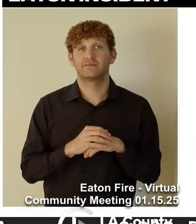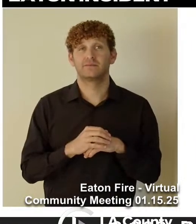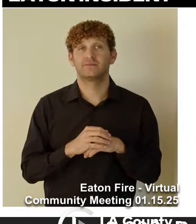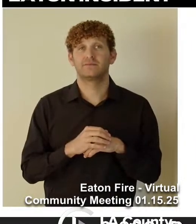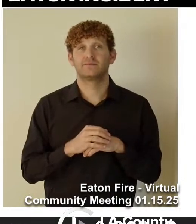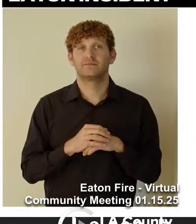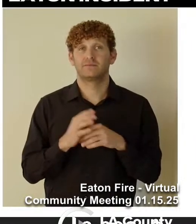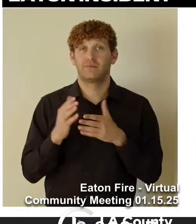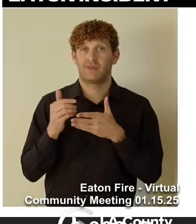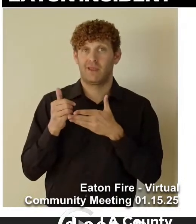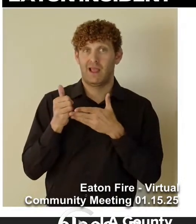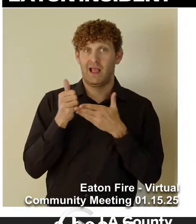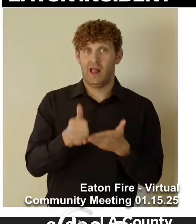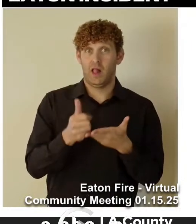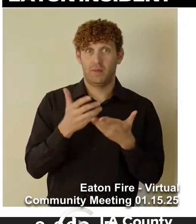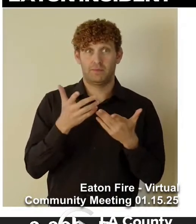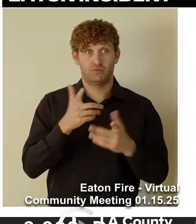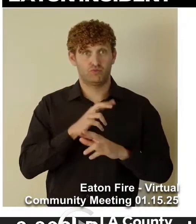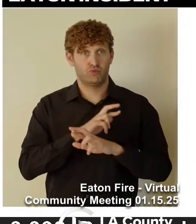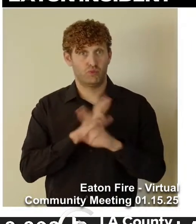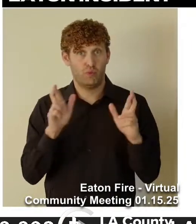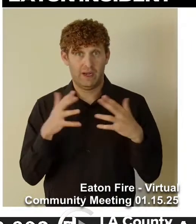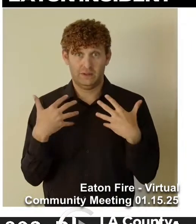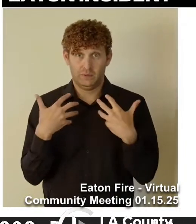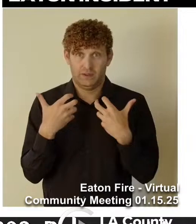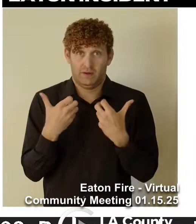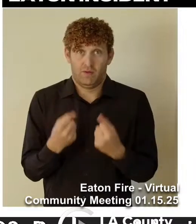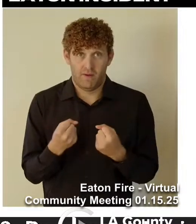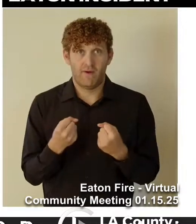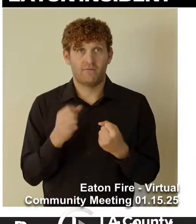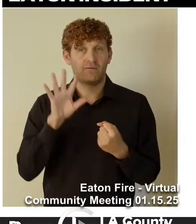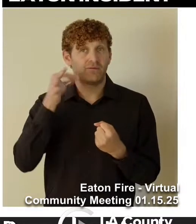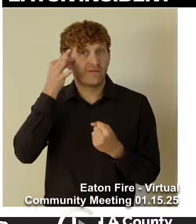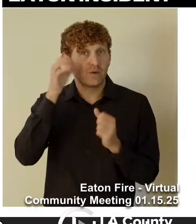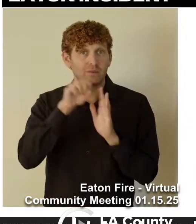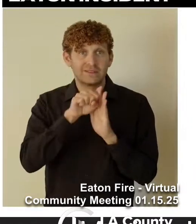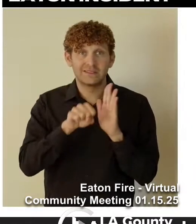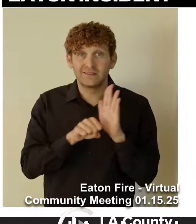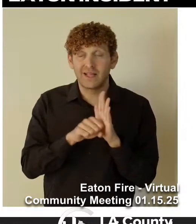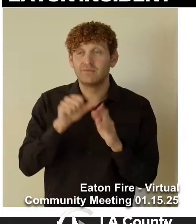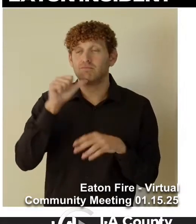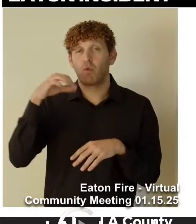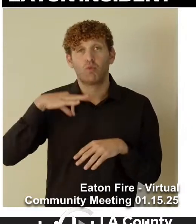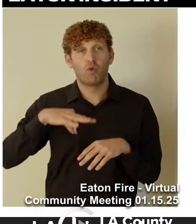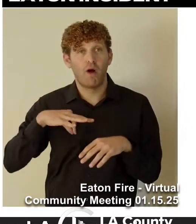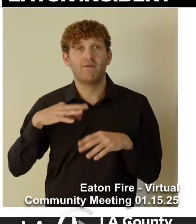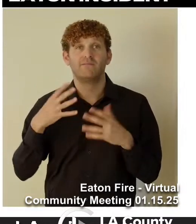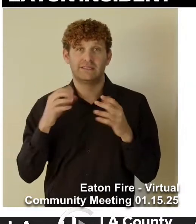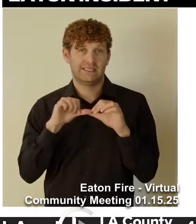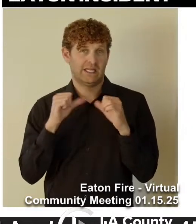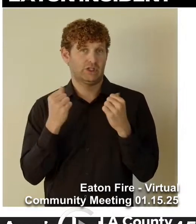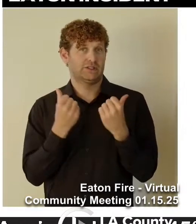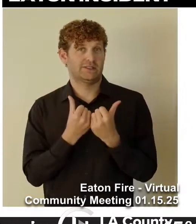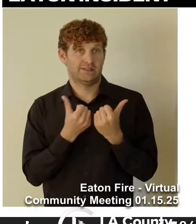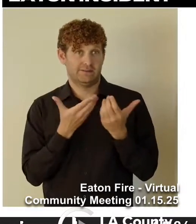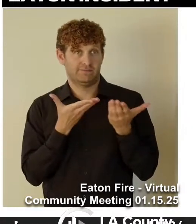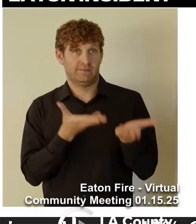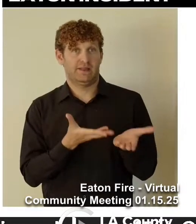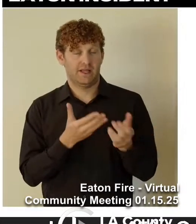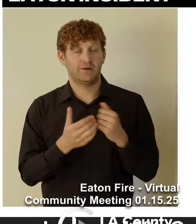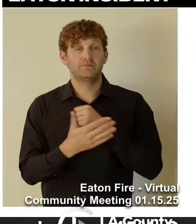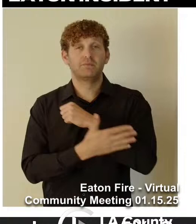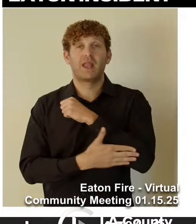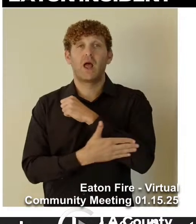recovery is available from federal, state, local, and nonprofit agencies. The county's